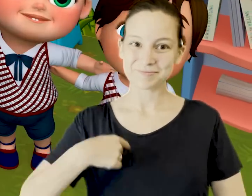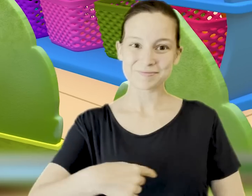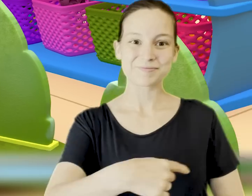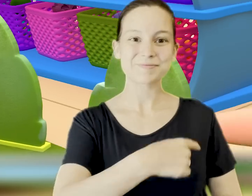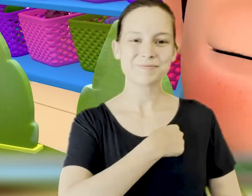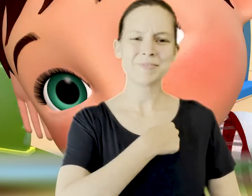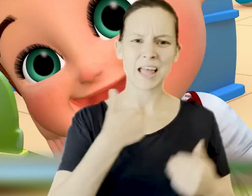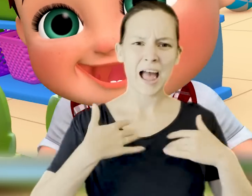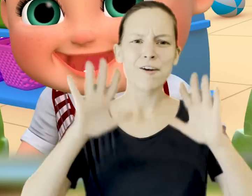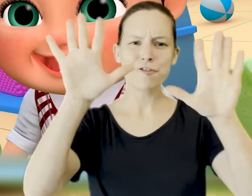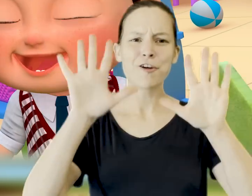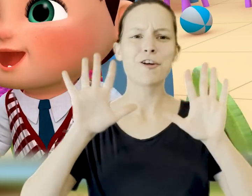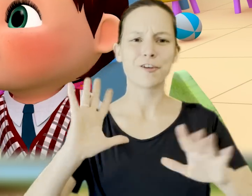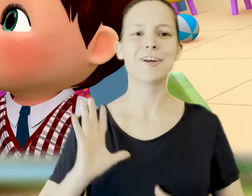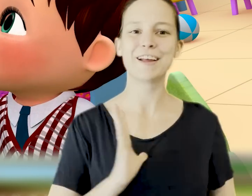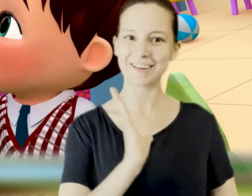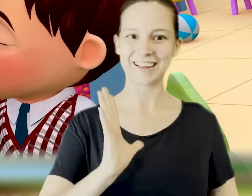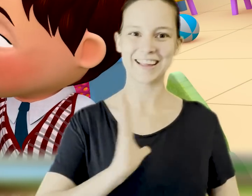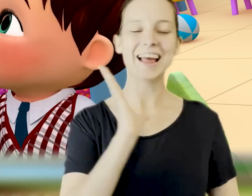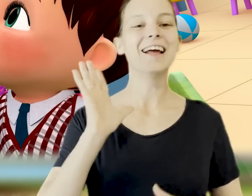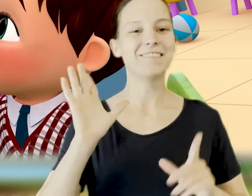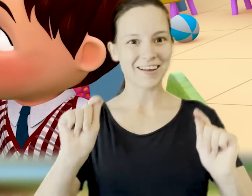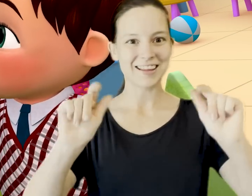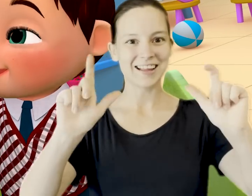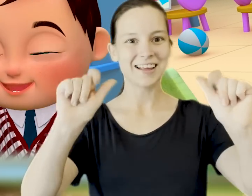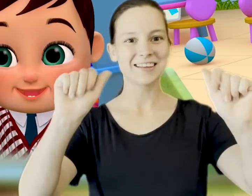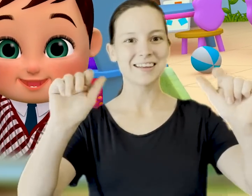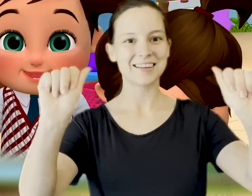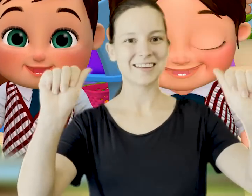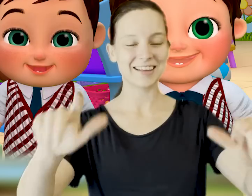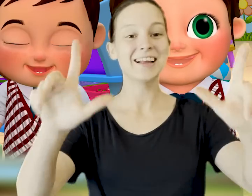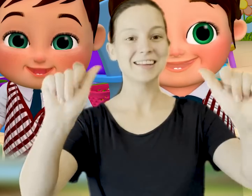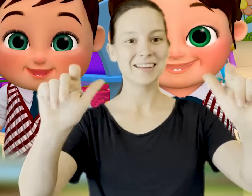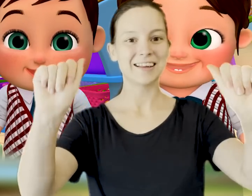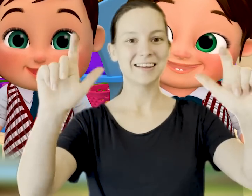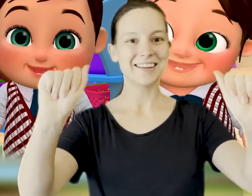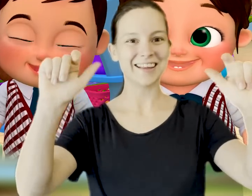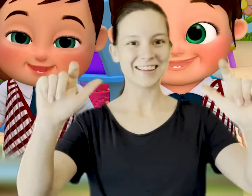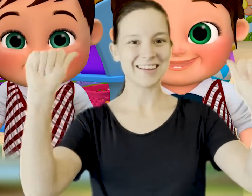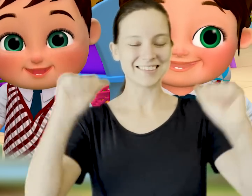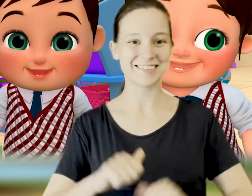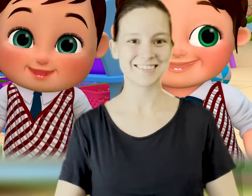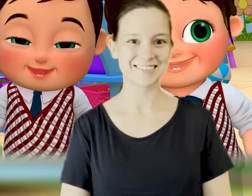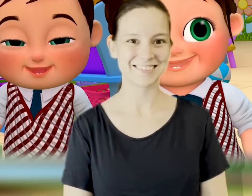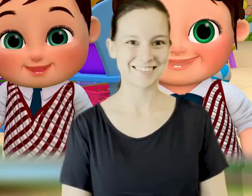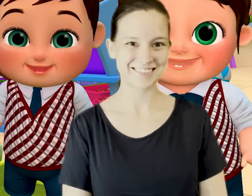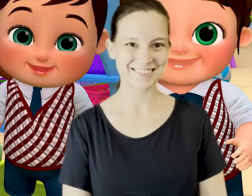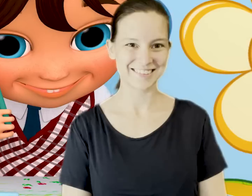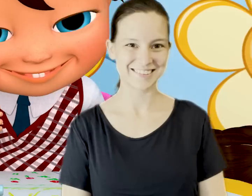la great manners are what we do la la la